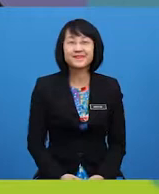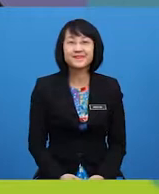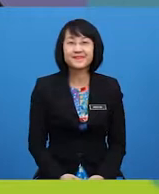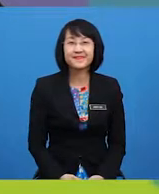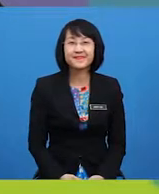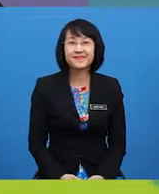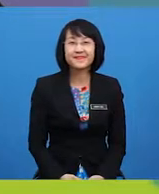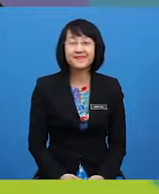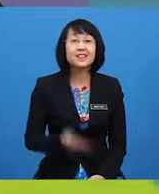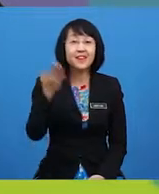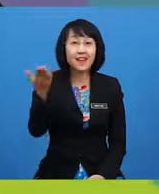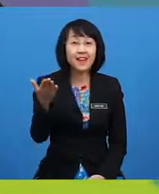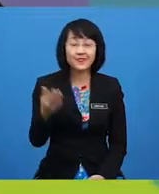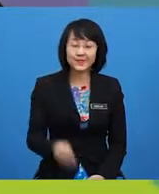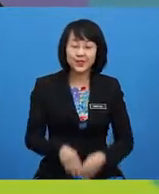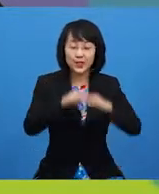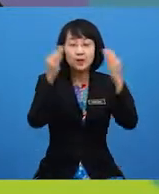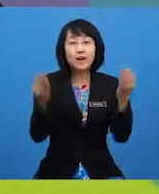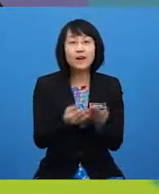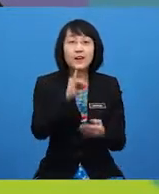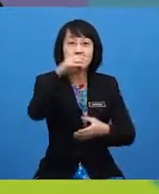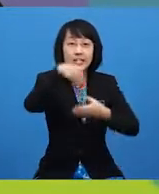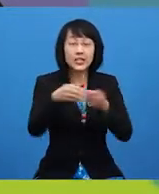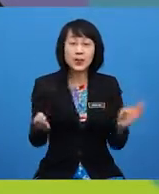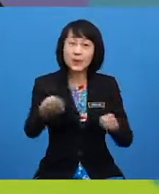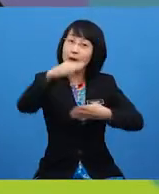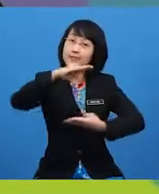There. The ball is in the box.